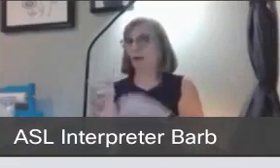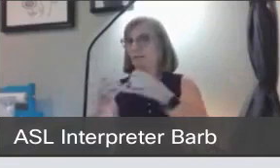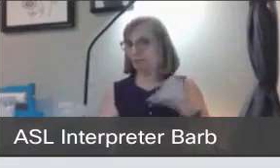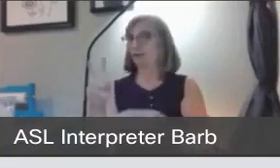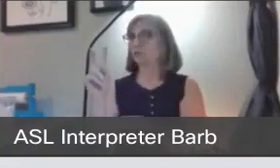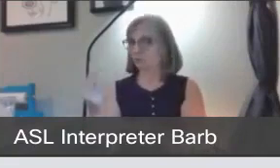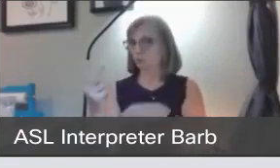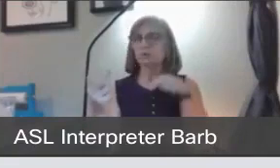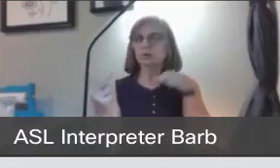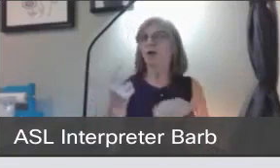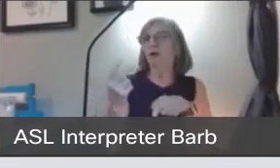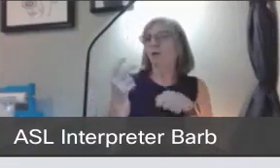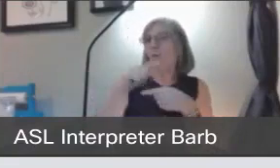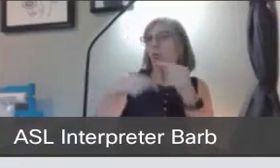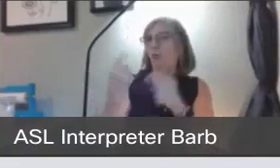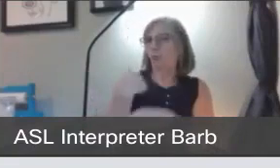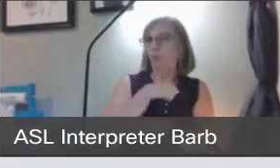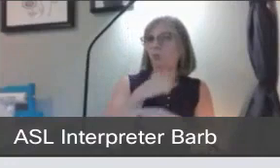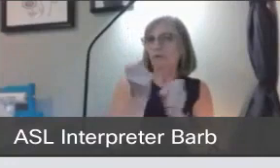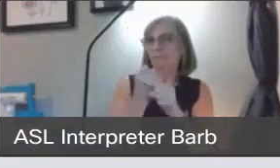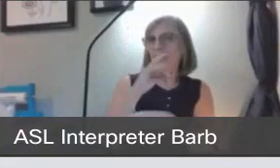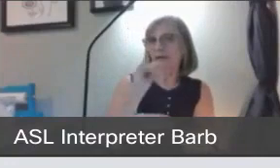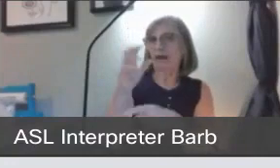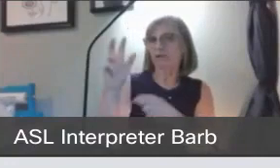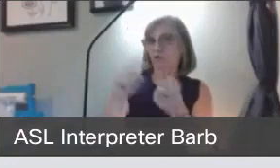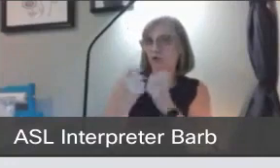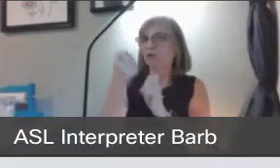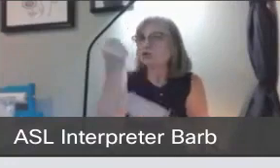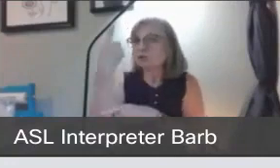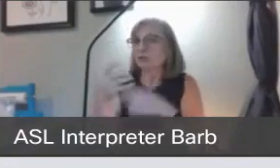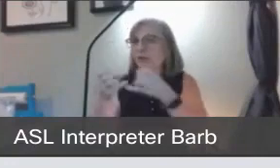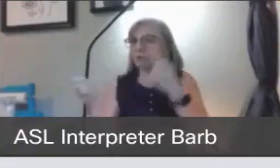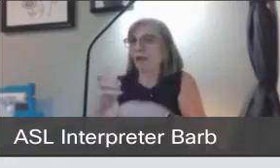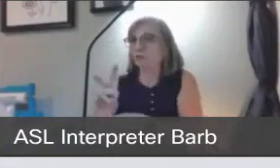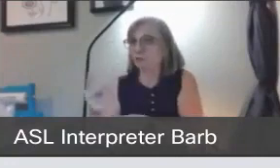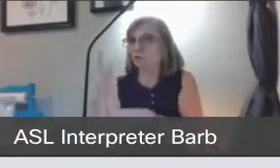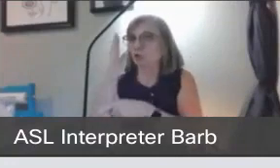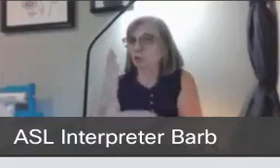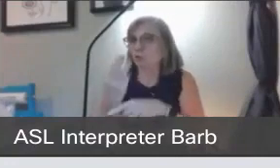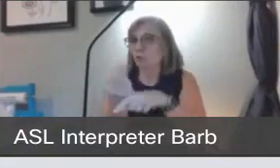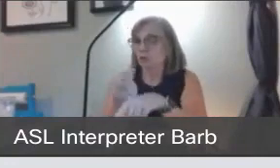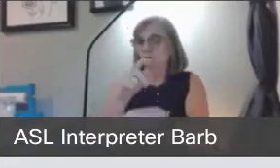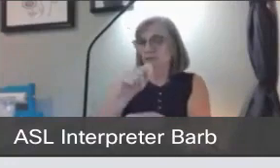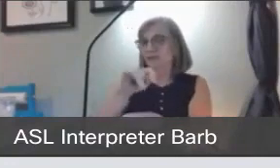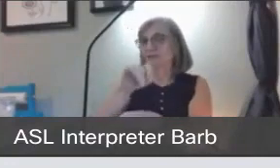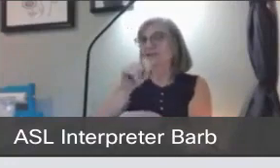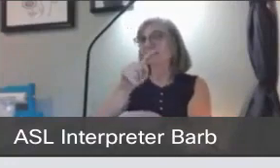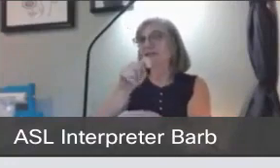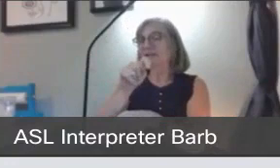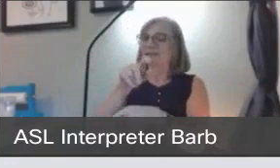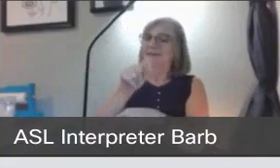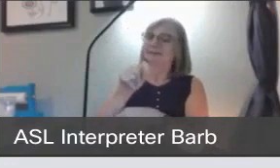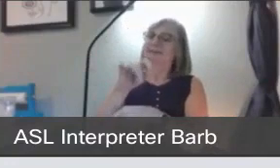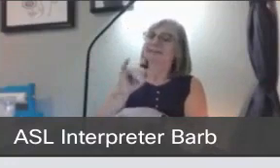division, as I mentioned, will be using Tillicum Crossing, so we need service in this area, especially since we have Goodwill over here and also